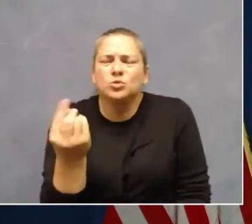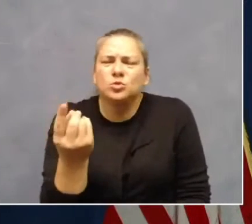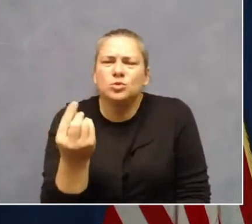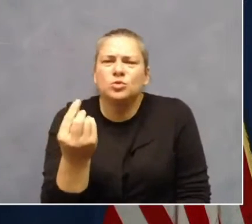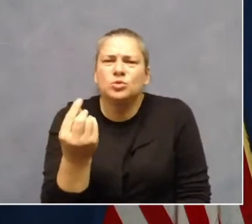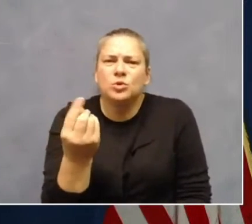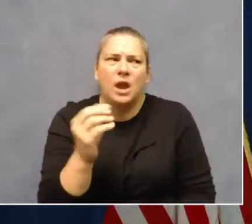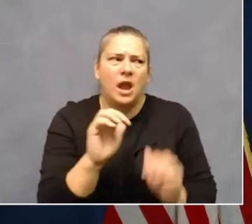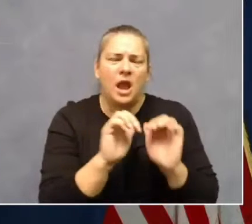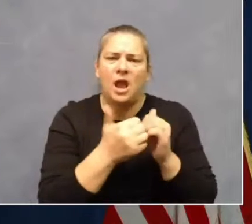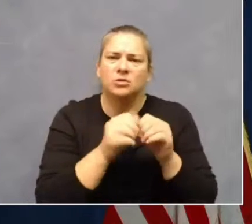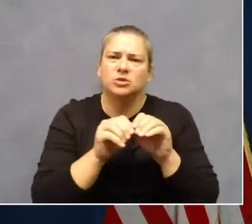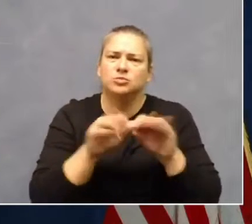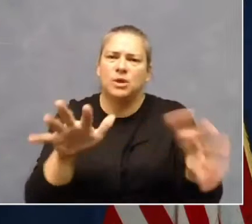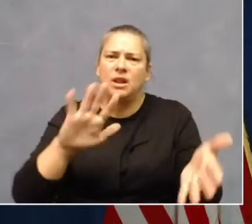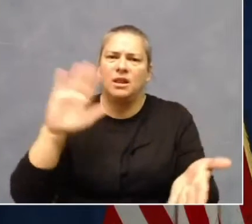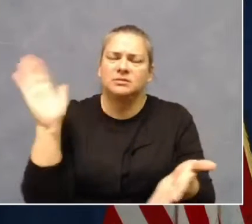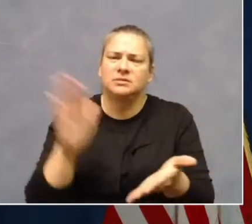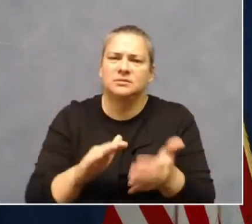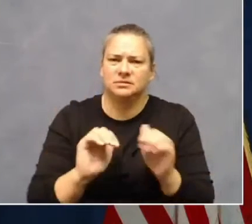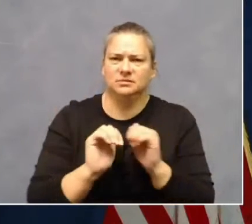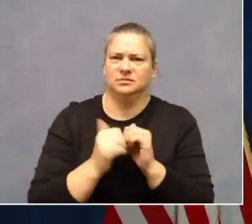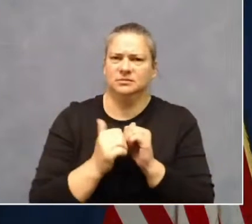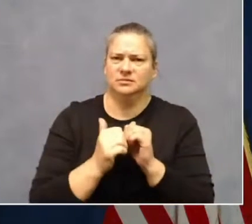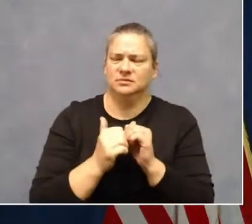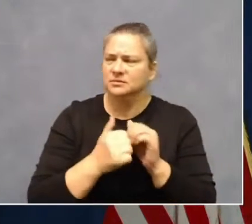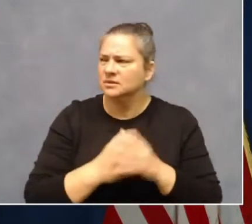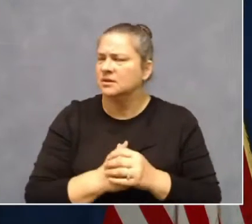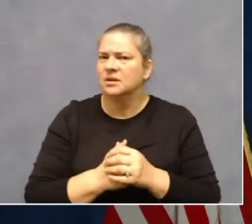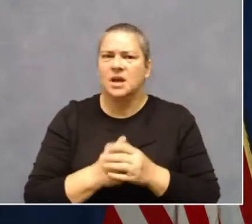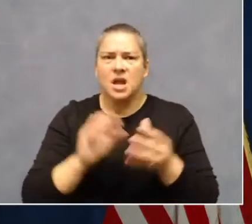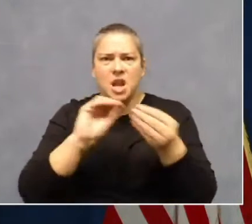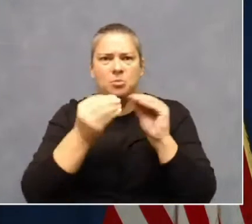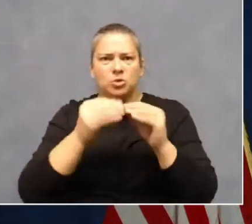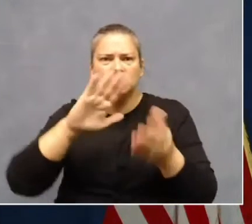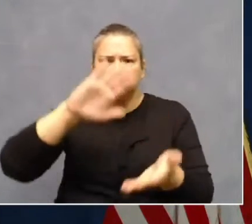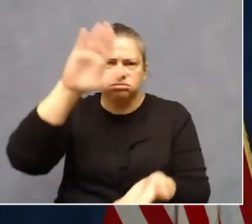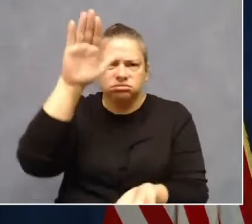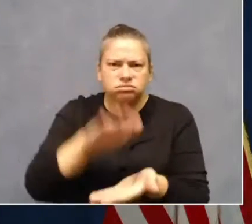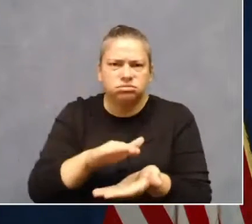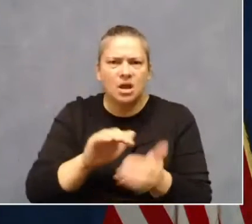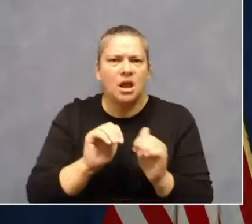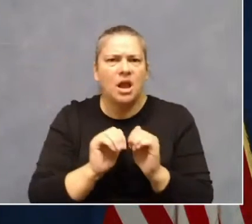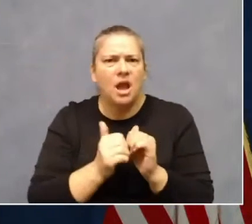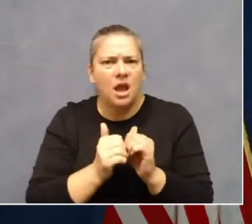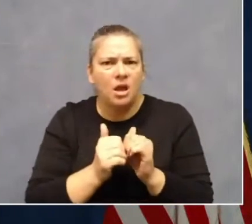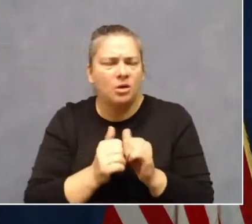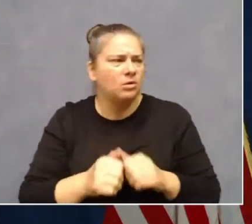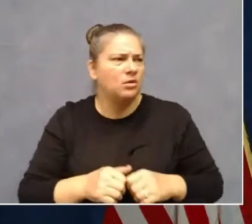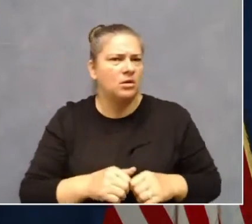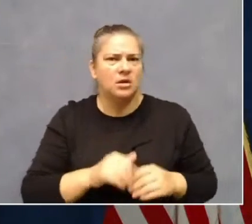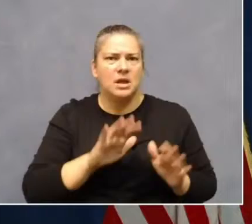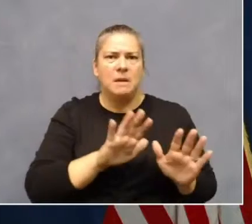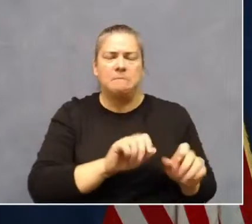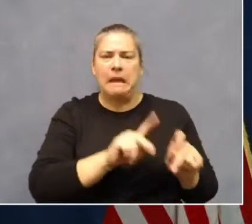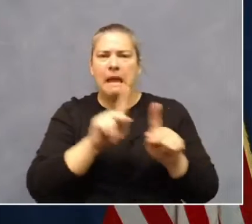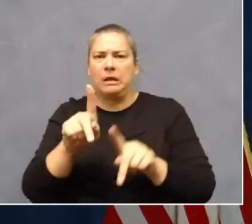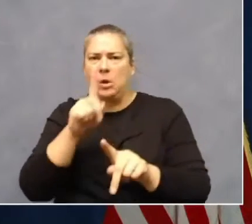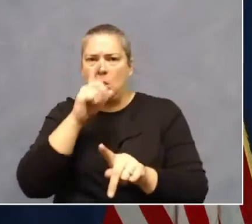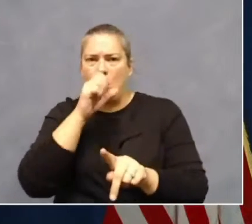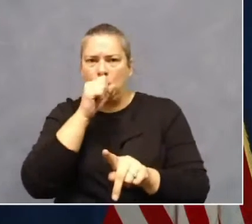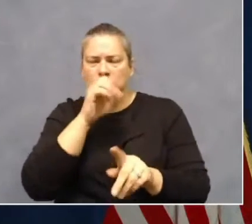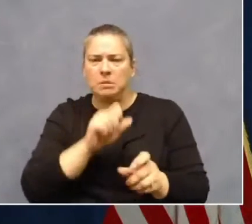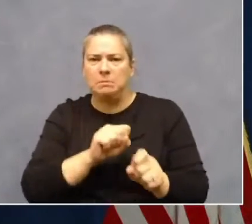lessen the spread, to tamp down the numbers, to get back to orange and yellow. And you can view